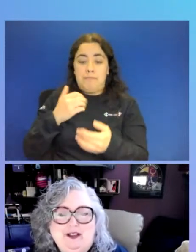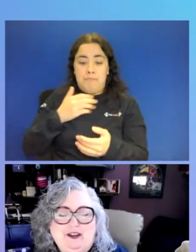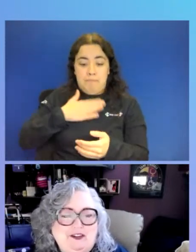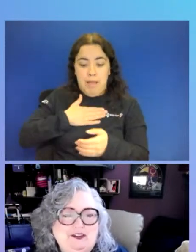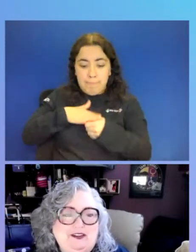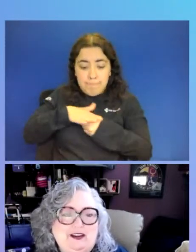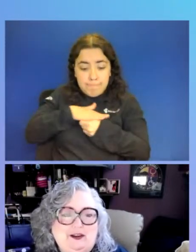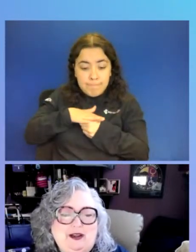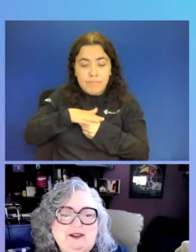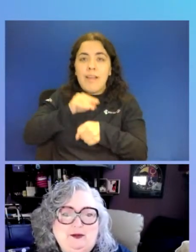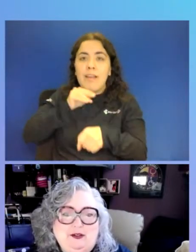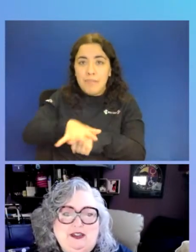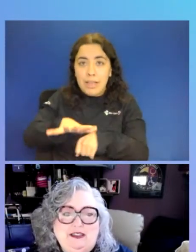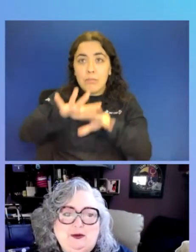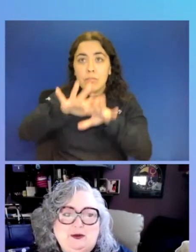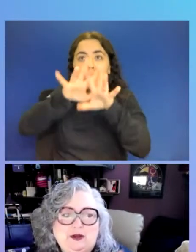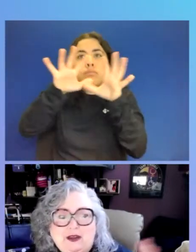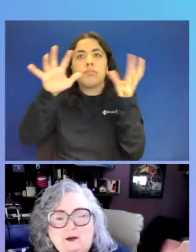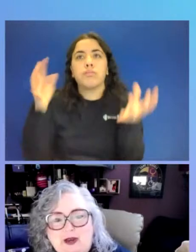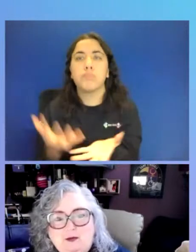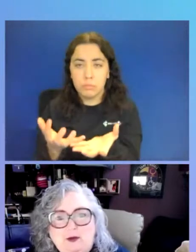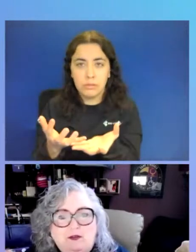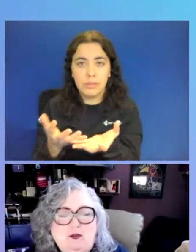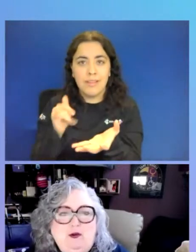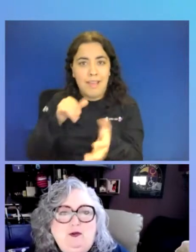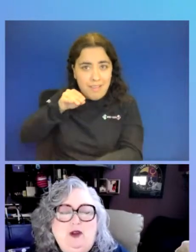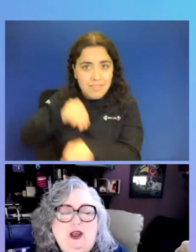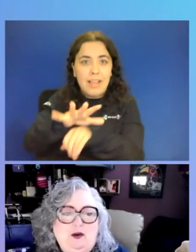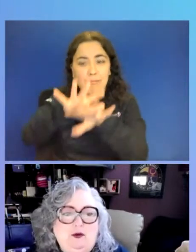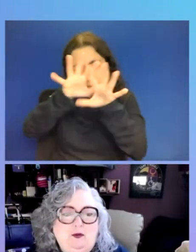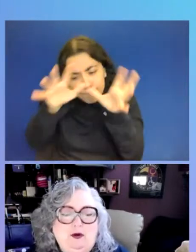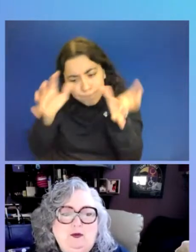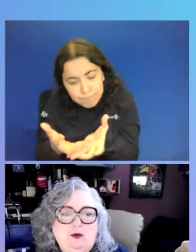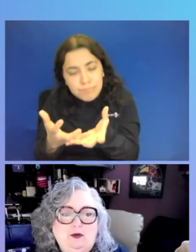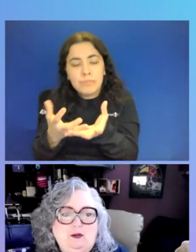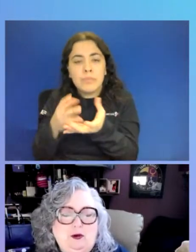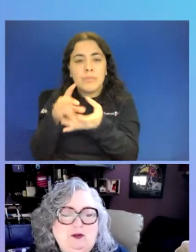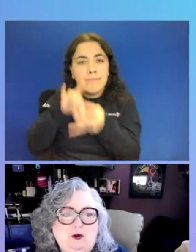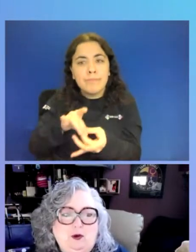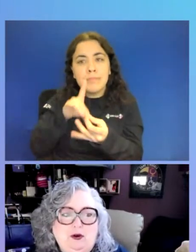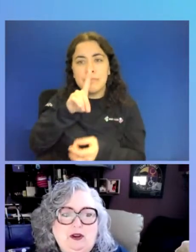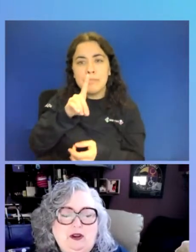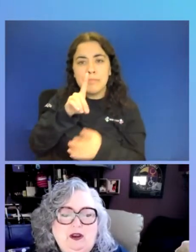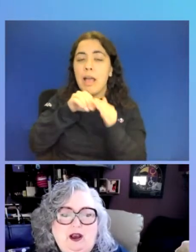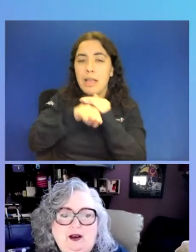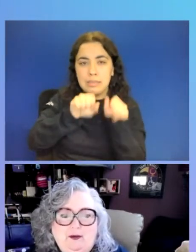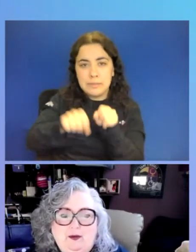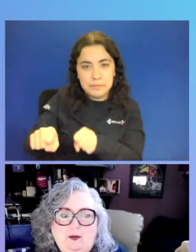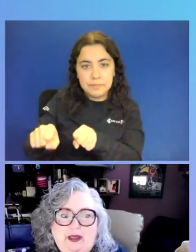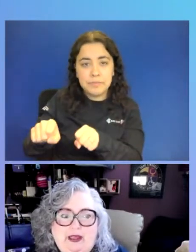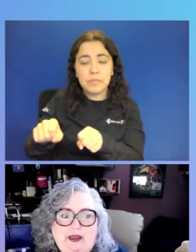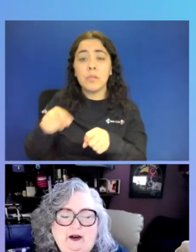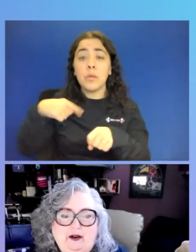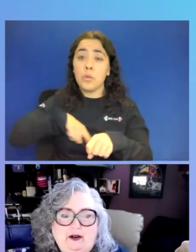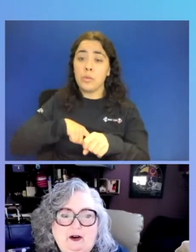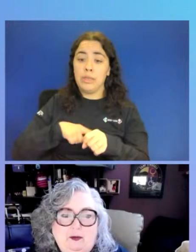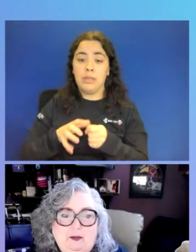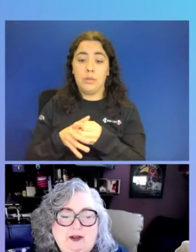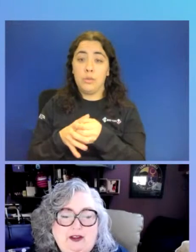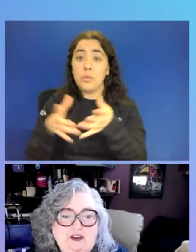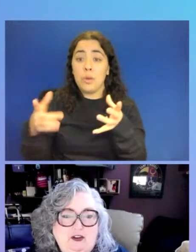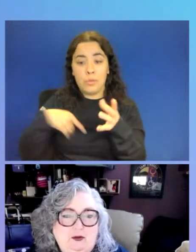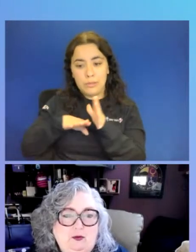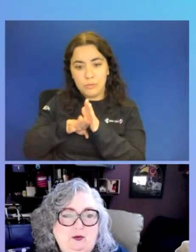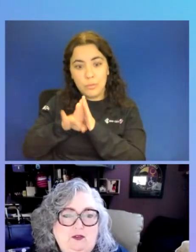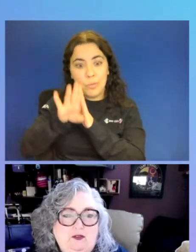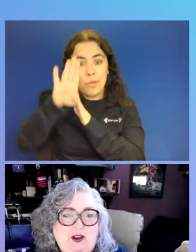rules and regulations that impact disability. So, but as we've grown, we're growing forward. We are